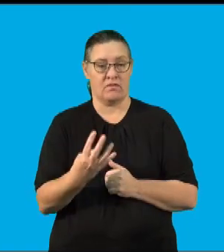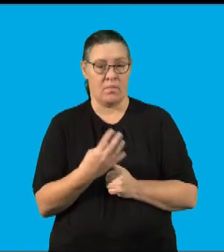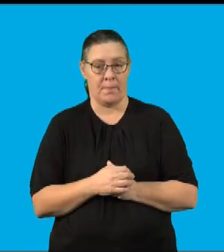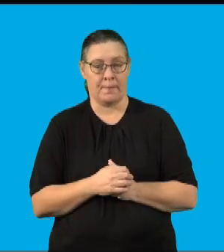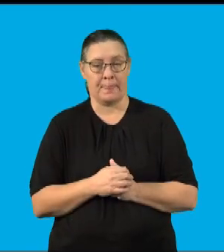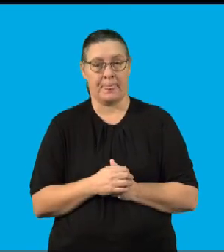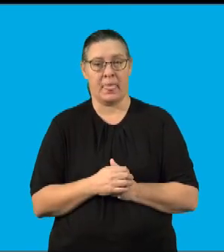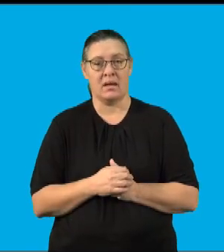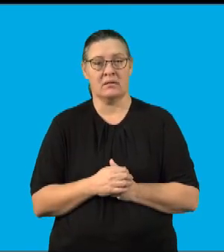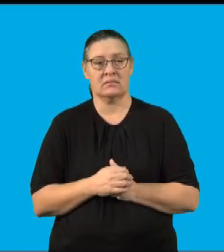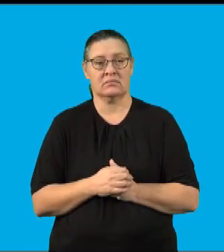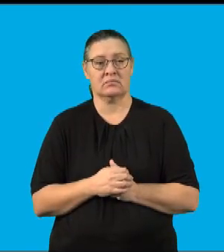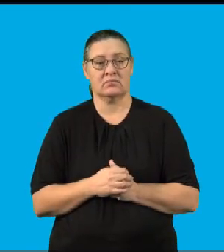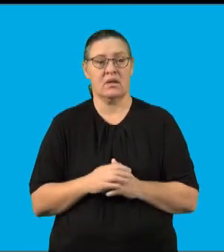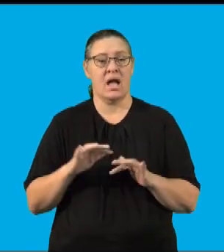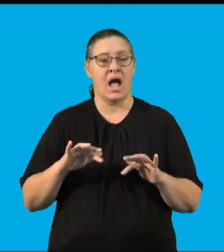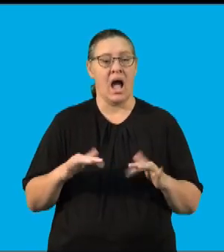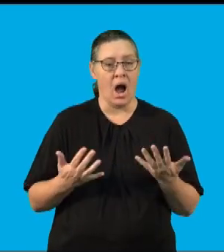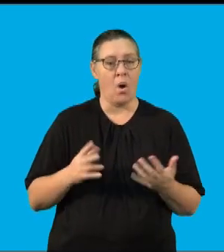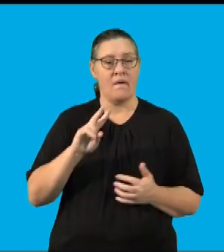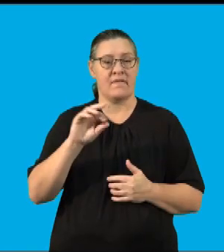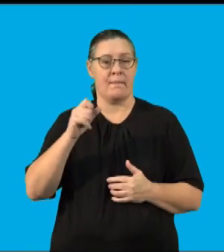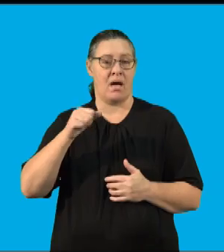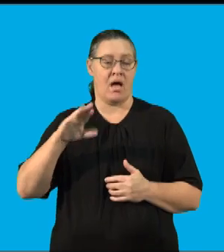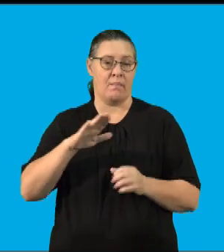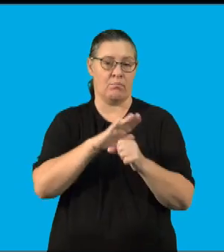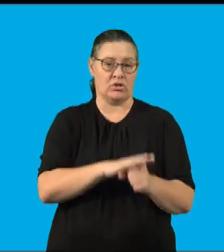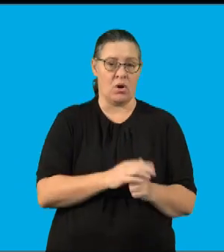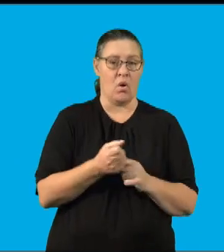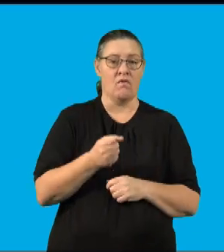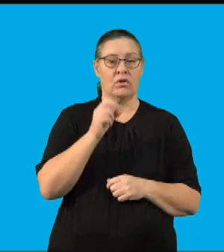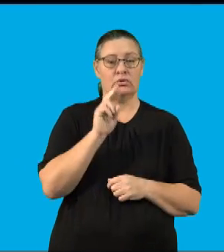Question 4 now says, how will the vapor pressure of